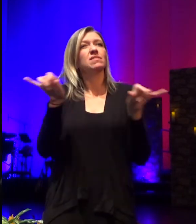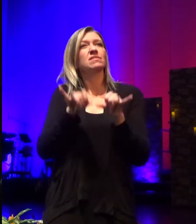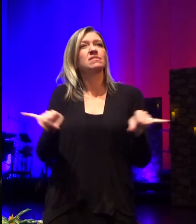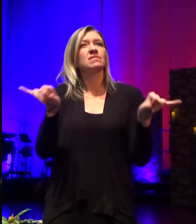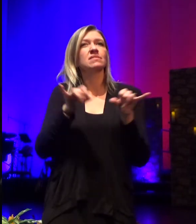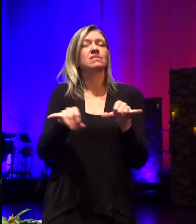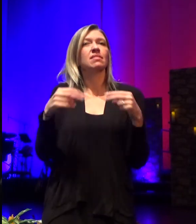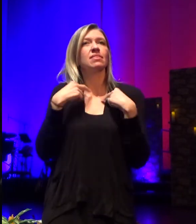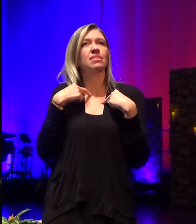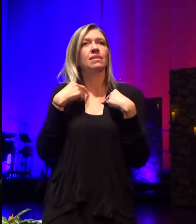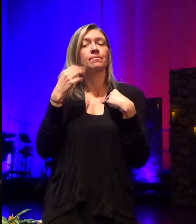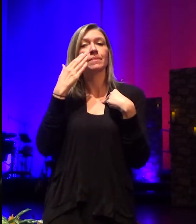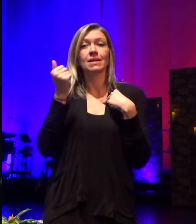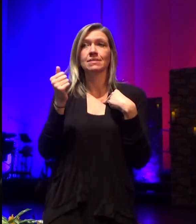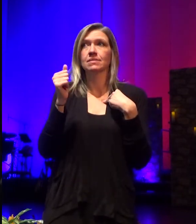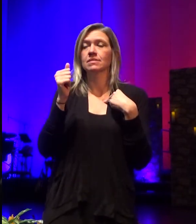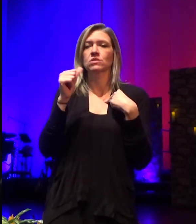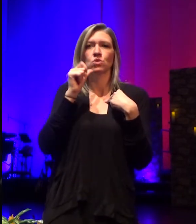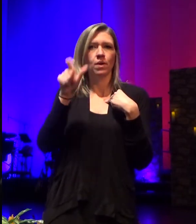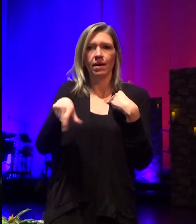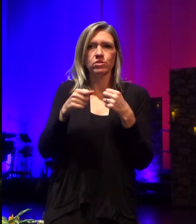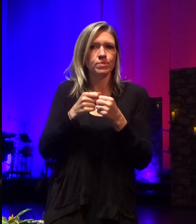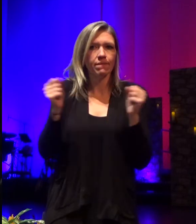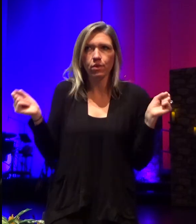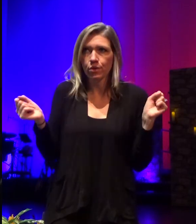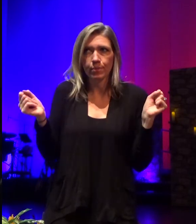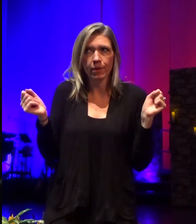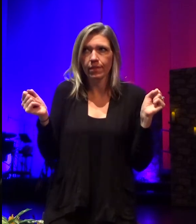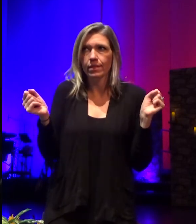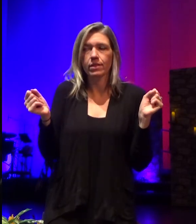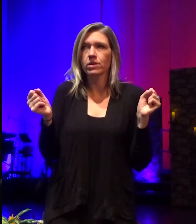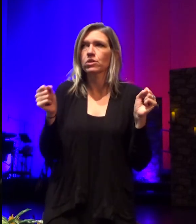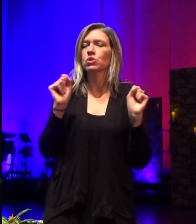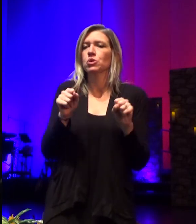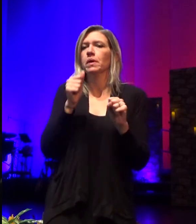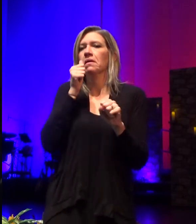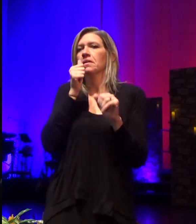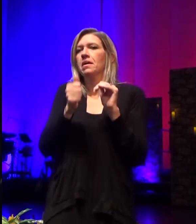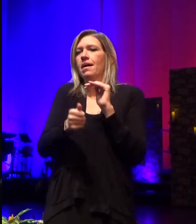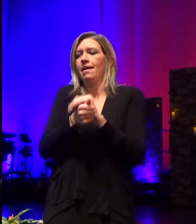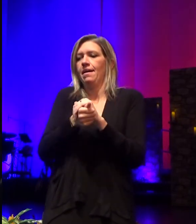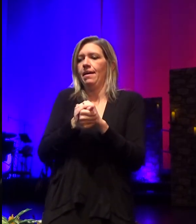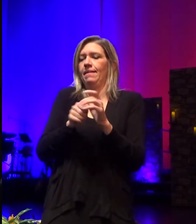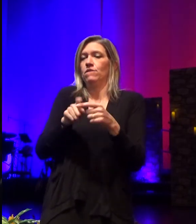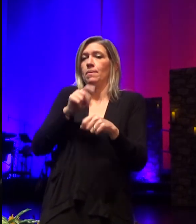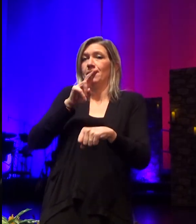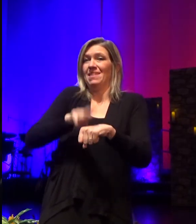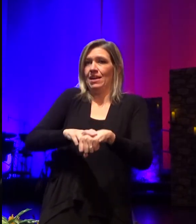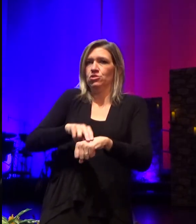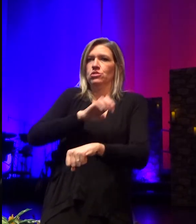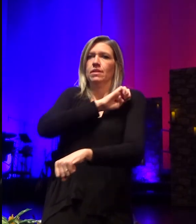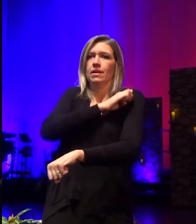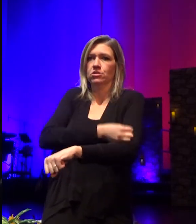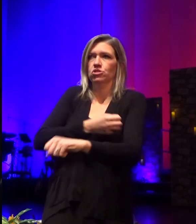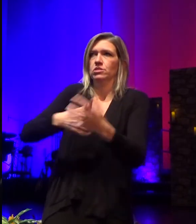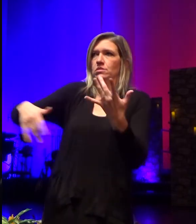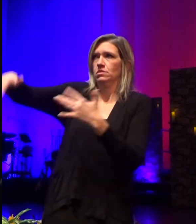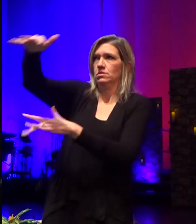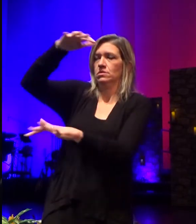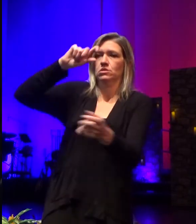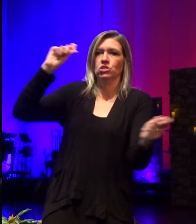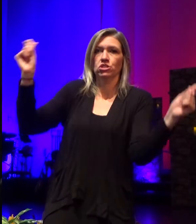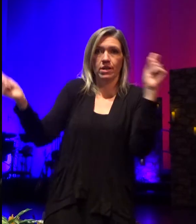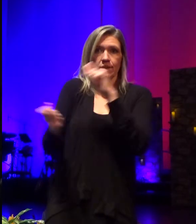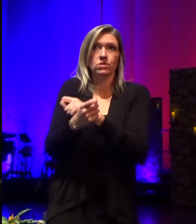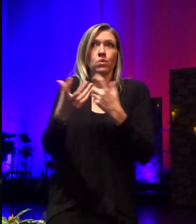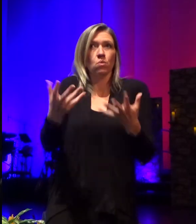not to be vulnerable. It's a great way to hide out from the natural energies of change that want to go forward in